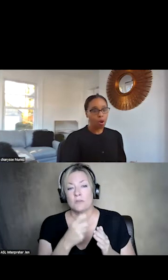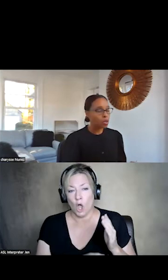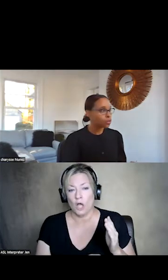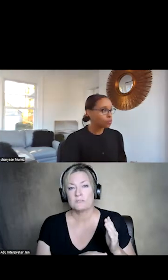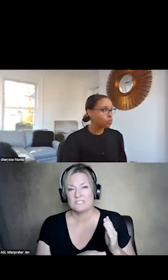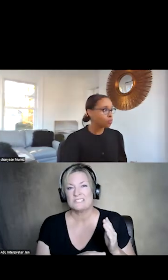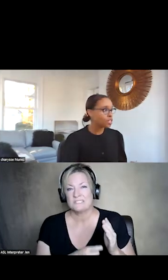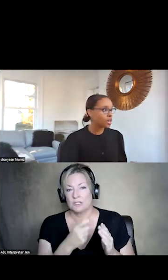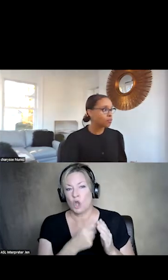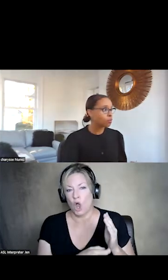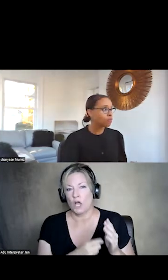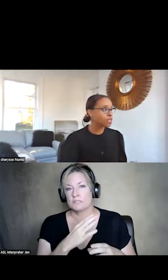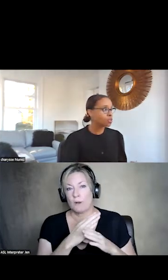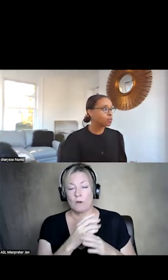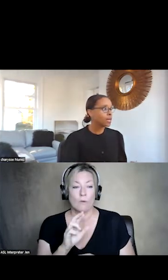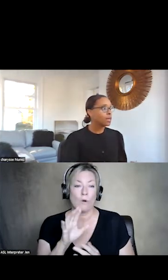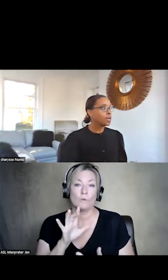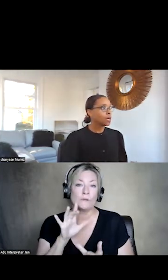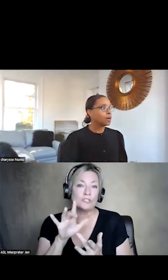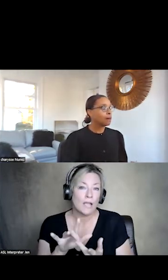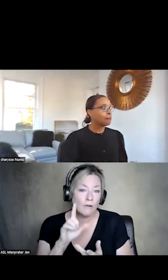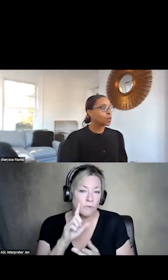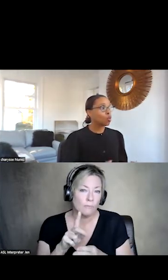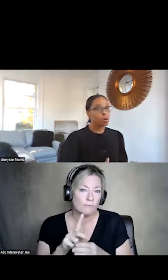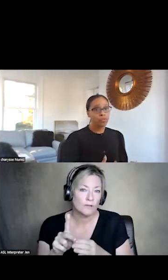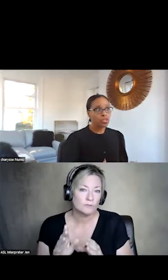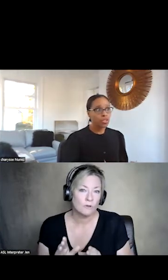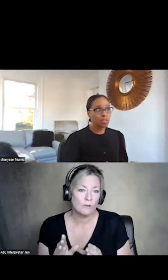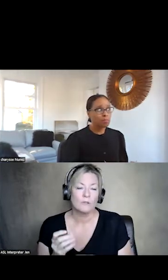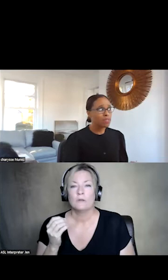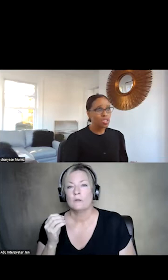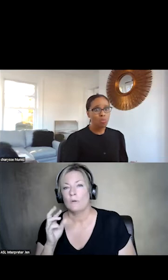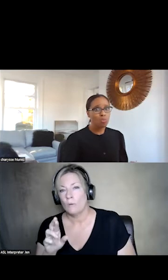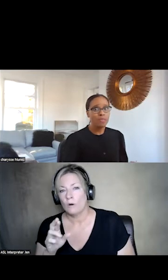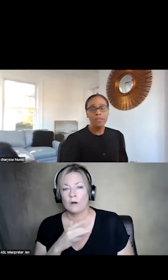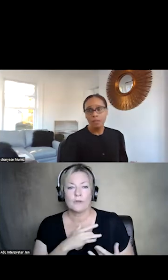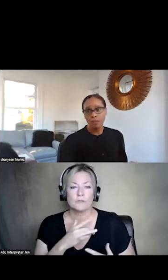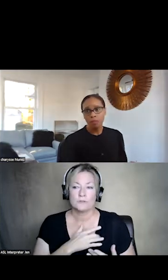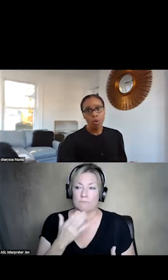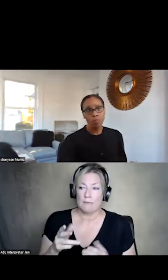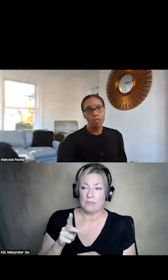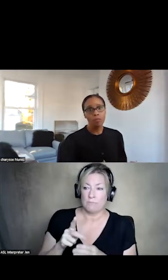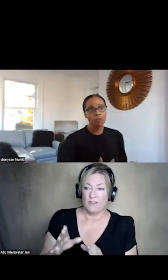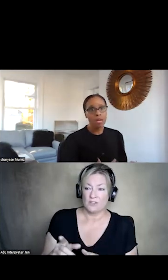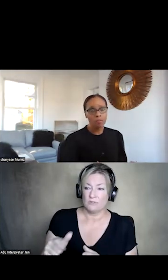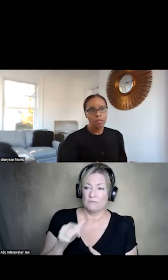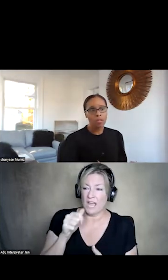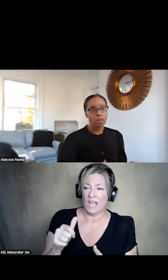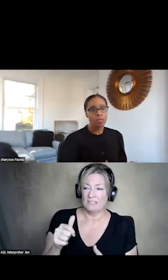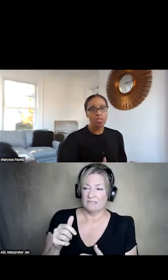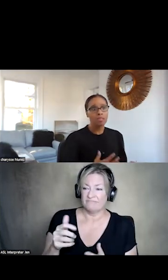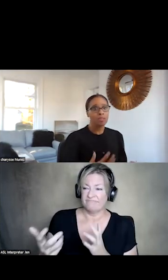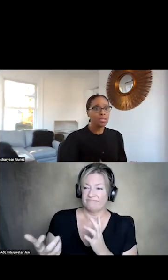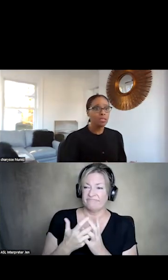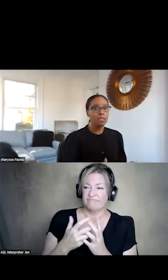around the cost for reaching out for a professional, or the concern that the professional won't meet the need, won't be relevant